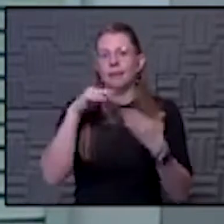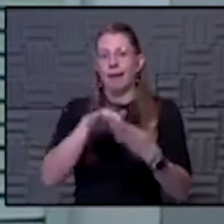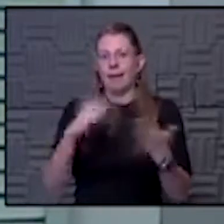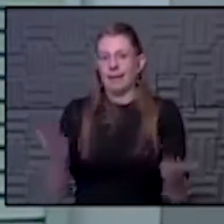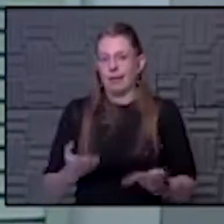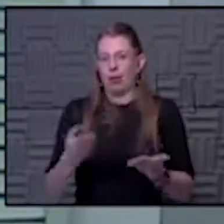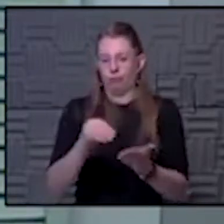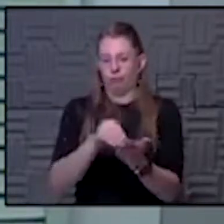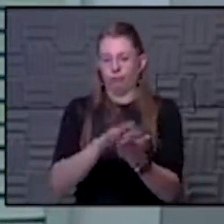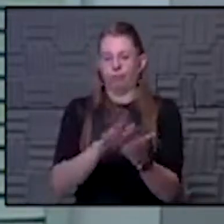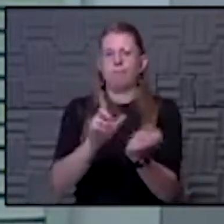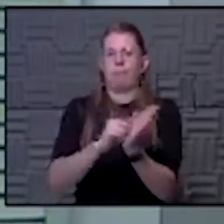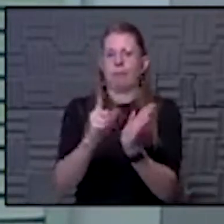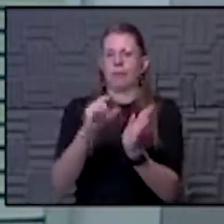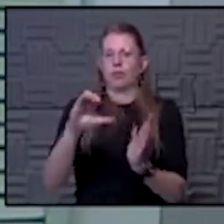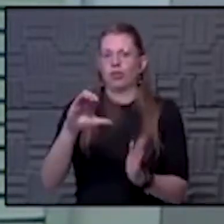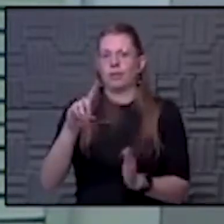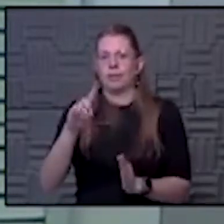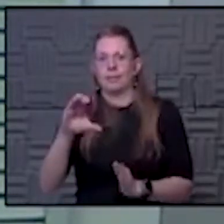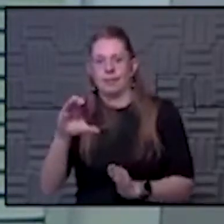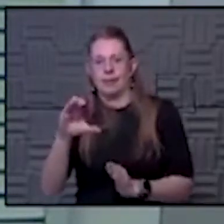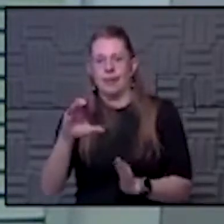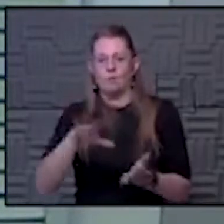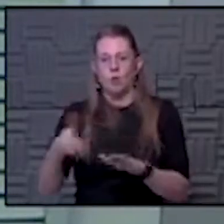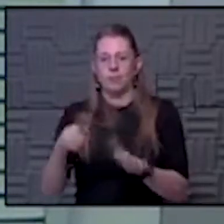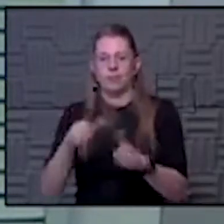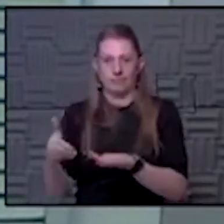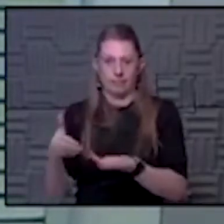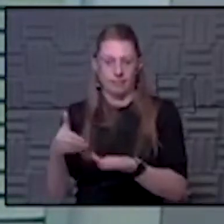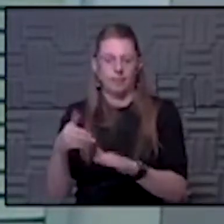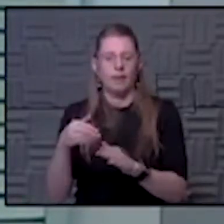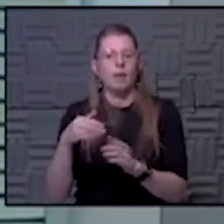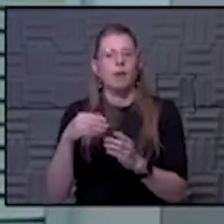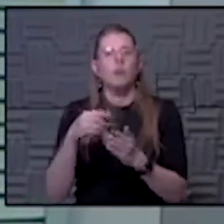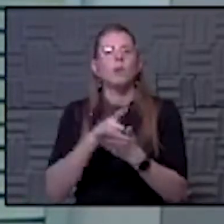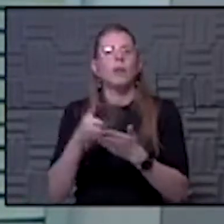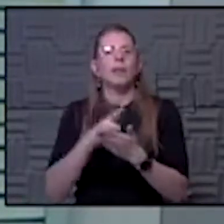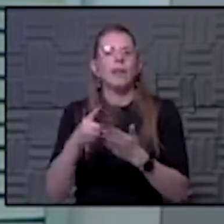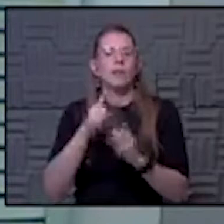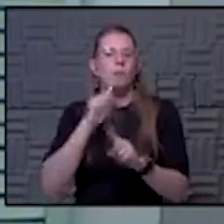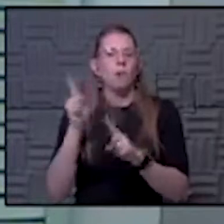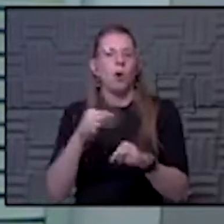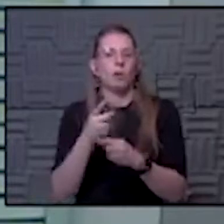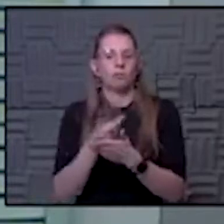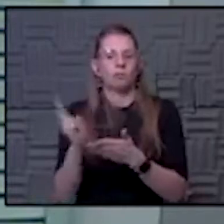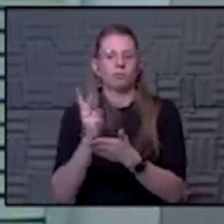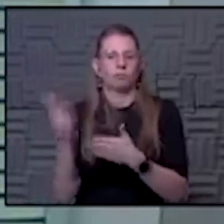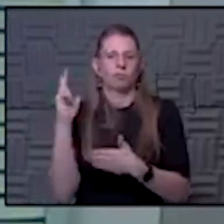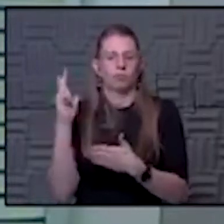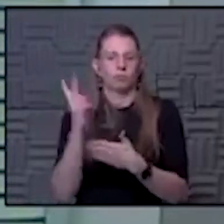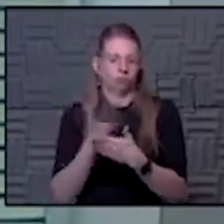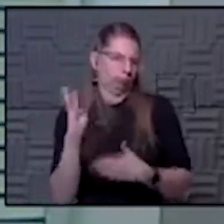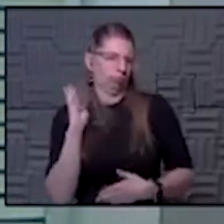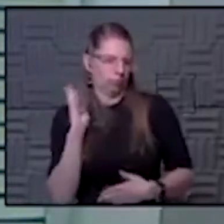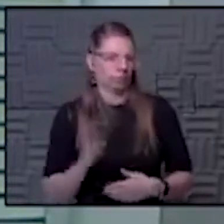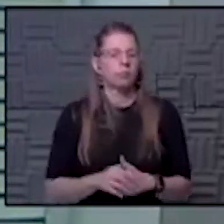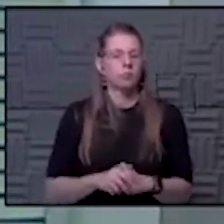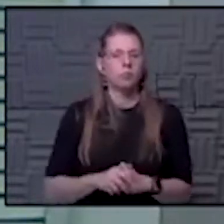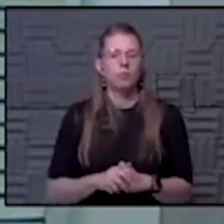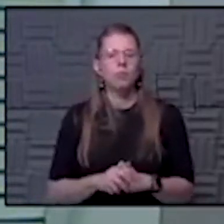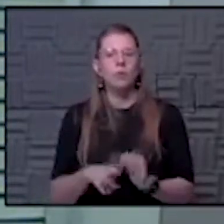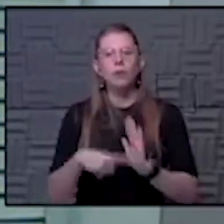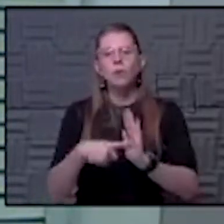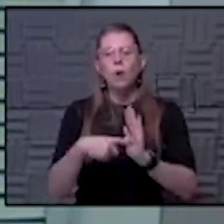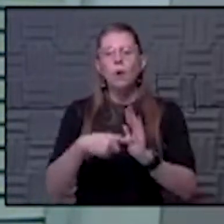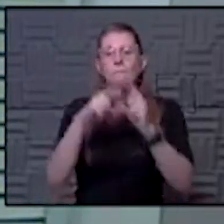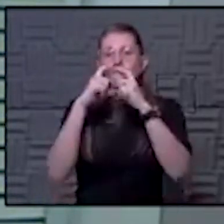Kansas, published in the CDC Morbidity and Mortality Weekly Report just a couple of weeks ago, about 3 or 4 weeks ago now, I guess, demonstrating